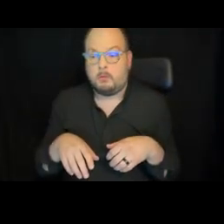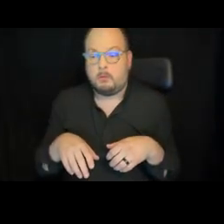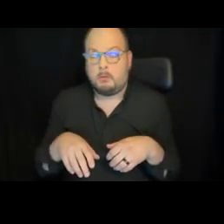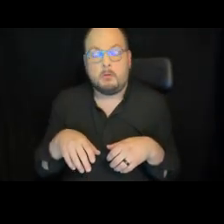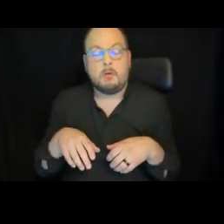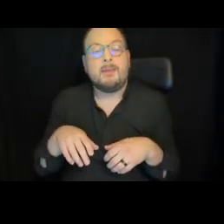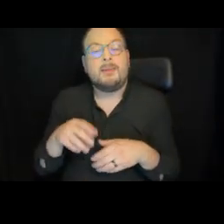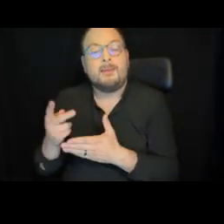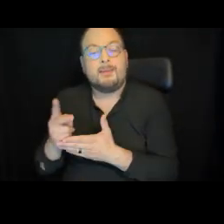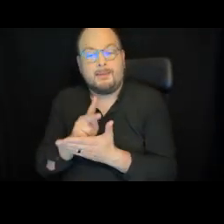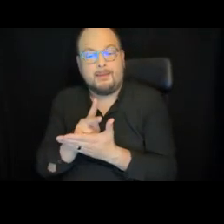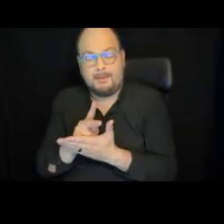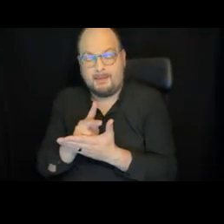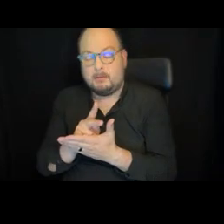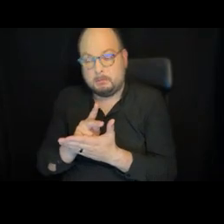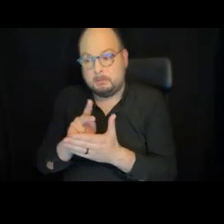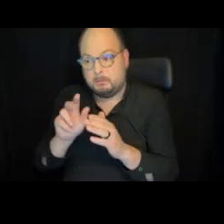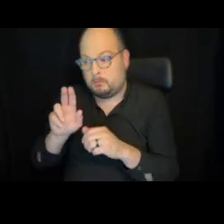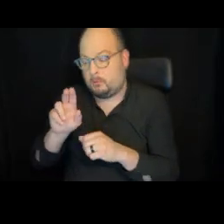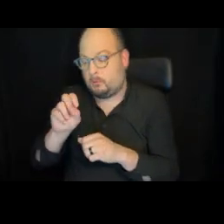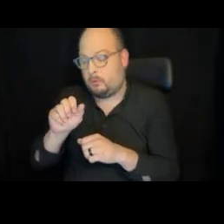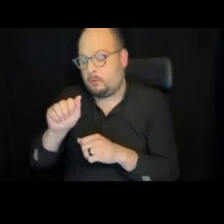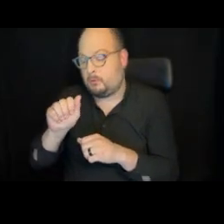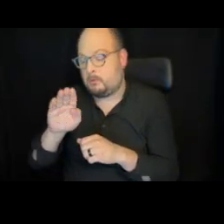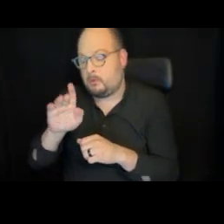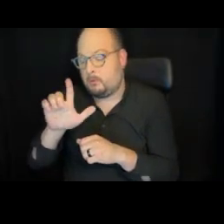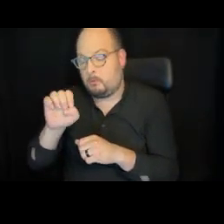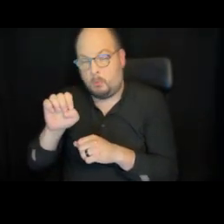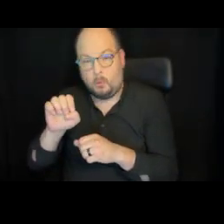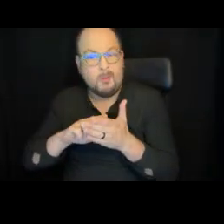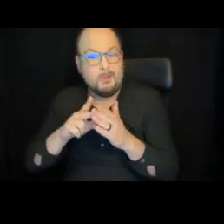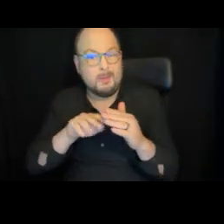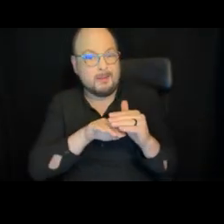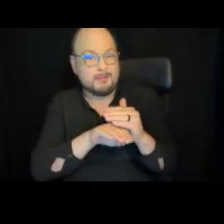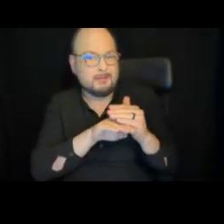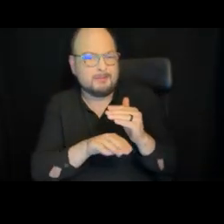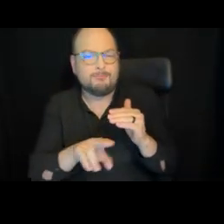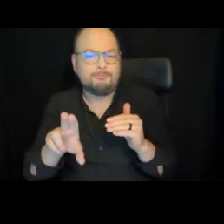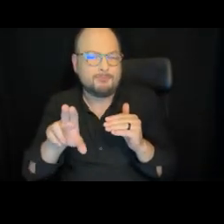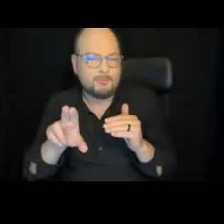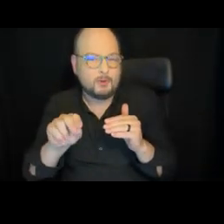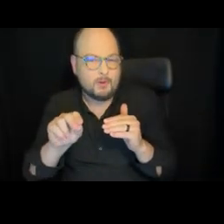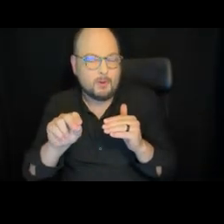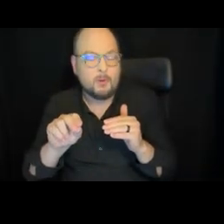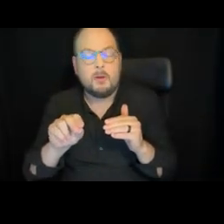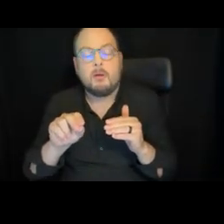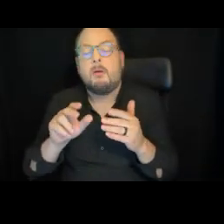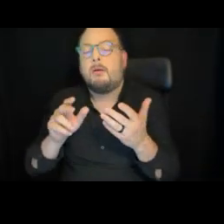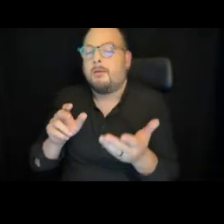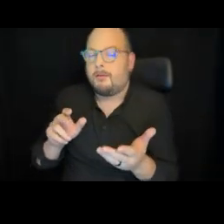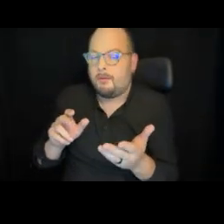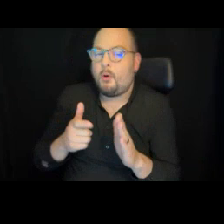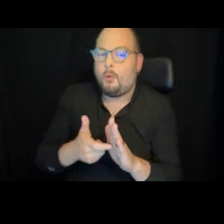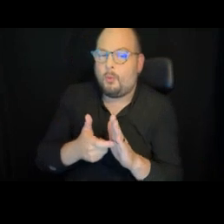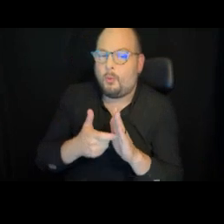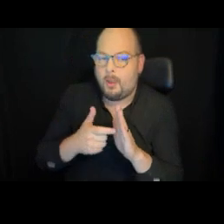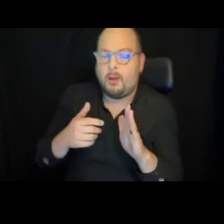kitchens. However, usable kitchens must meet other applicable